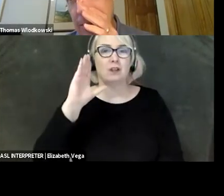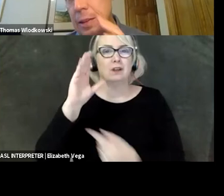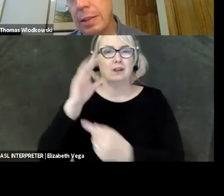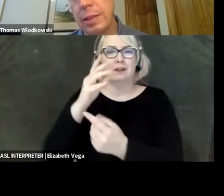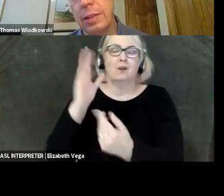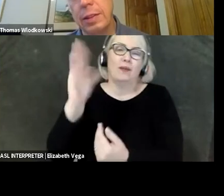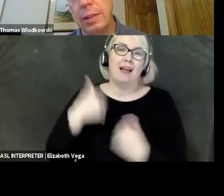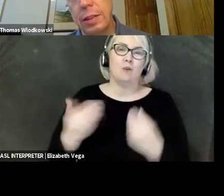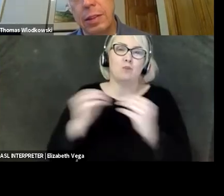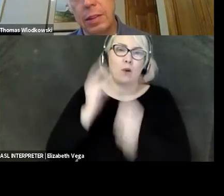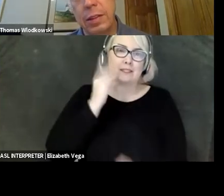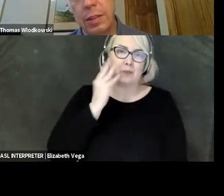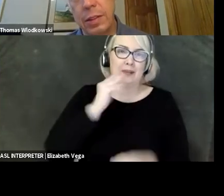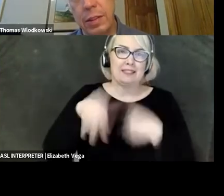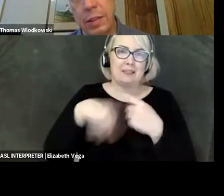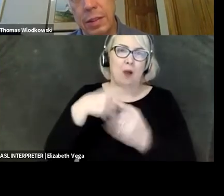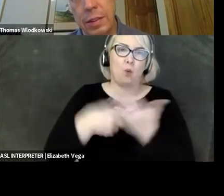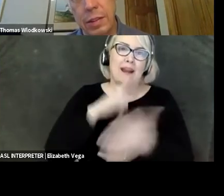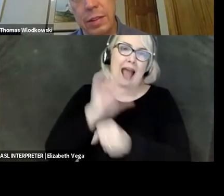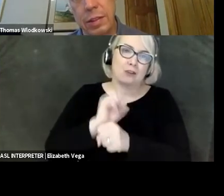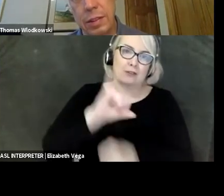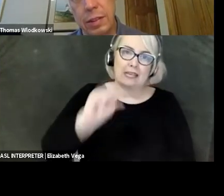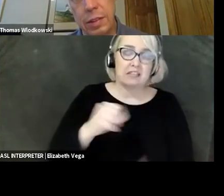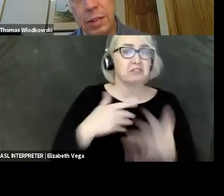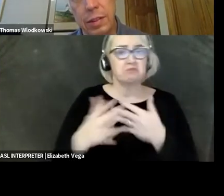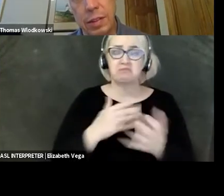around what it actually is, whether it's writing or whether it's